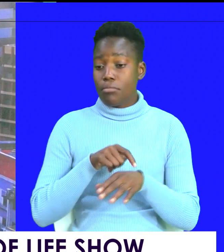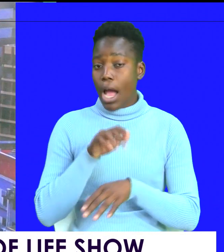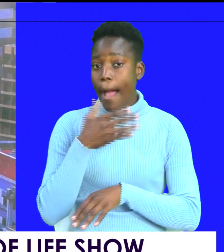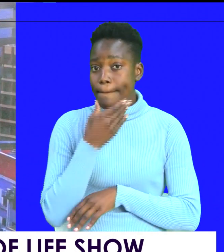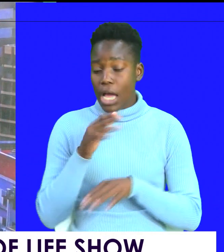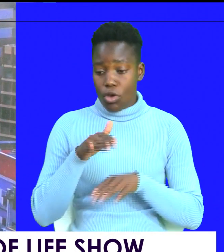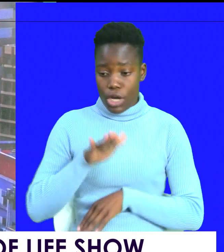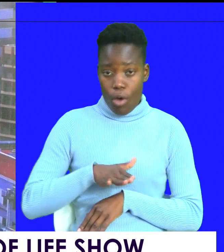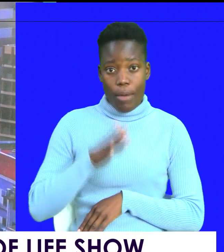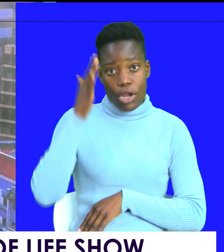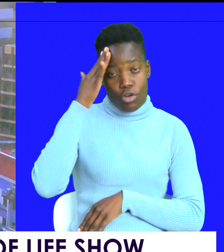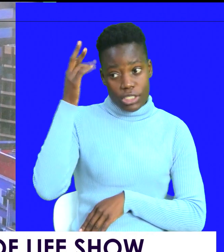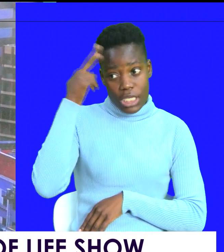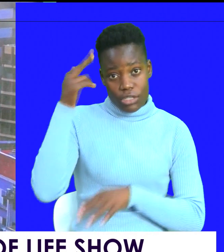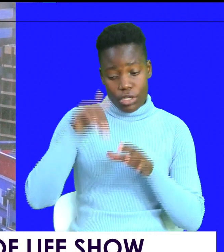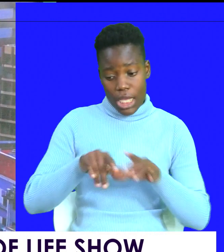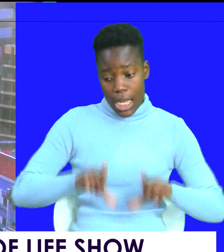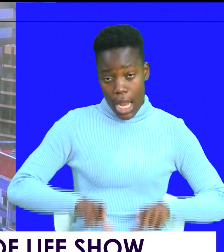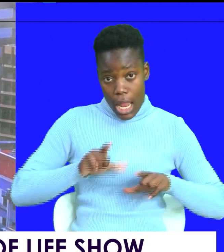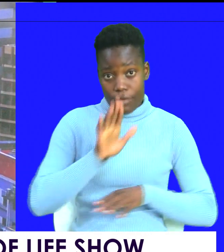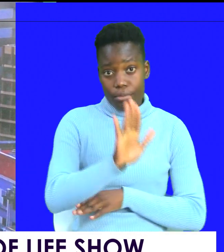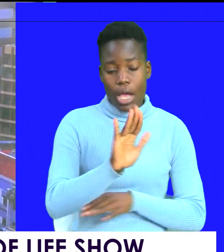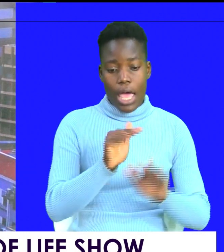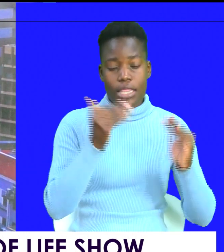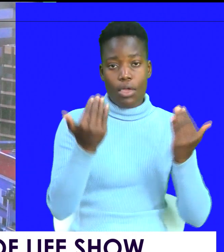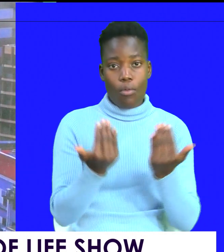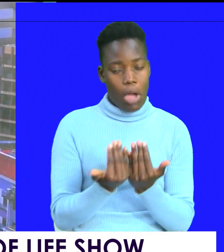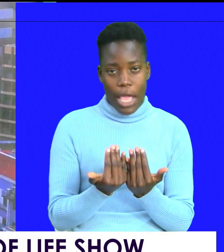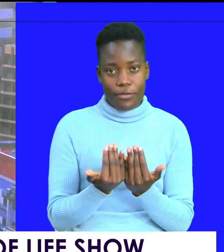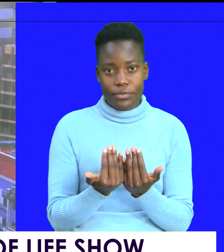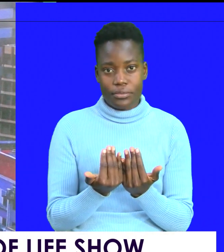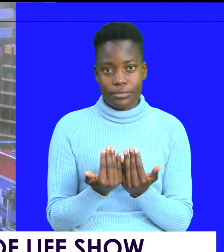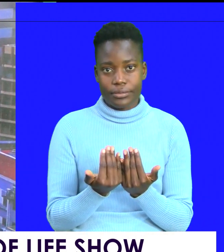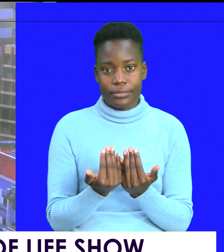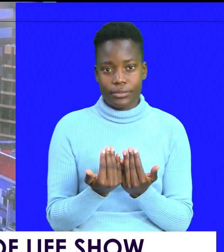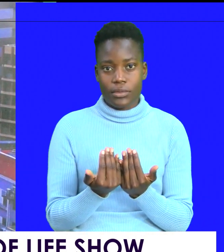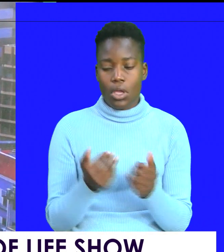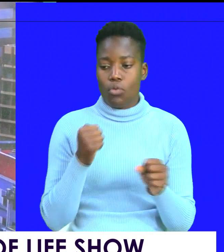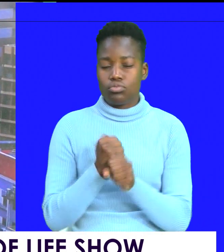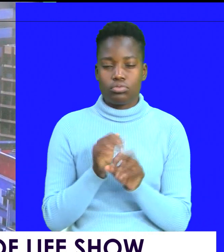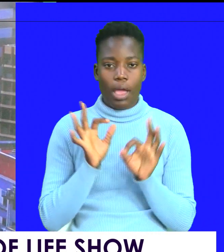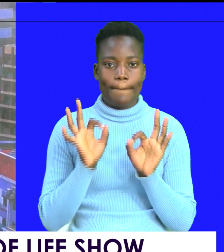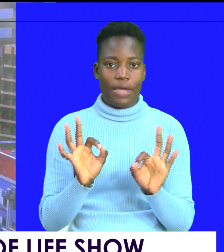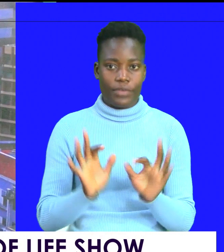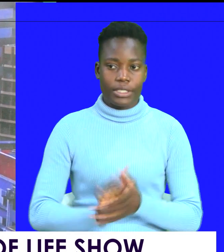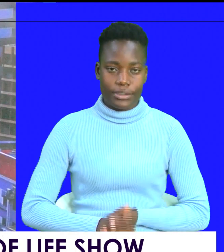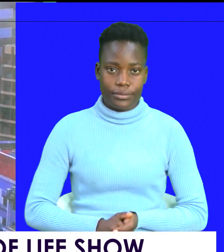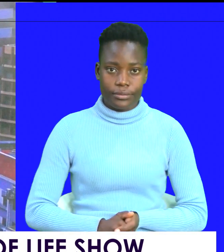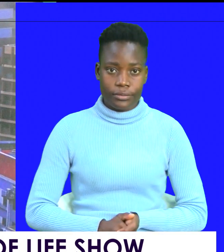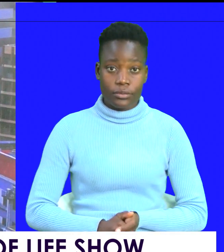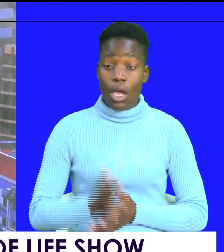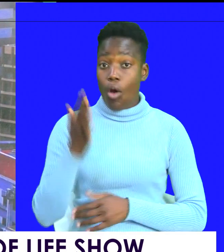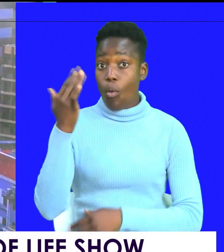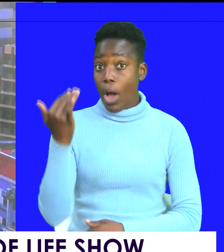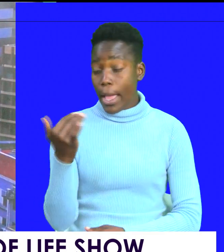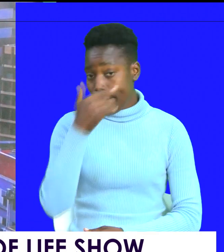woman discovers their purpose in life, the world almost falls at its feet because